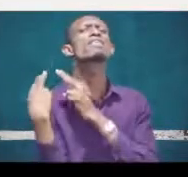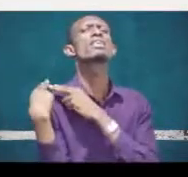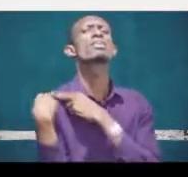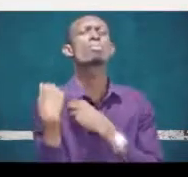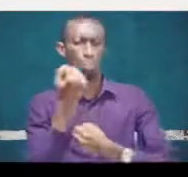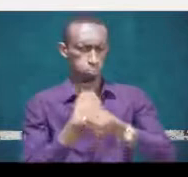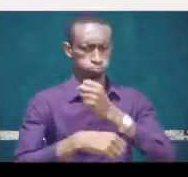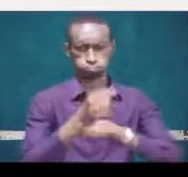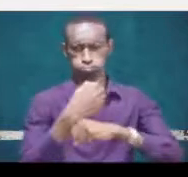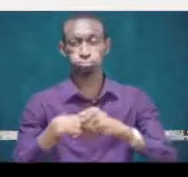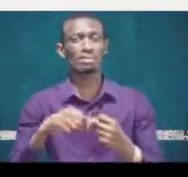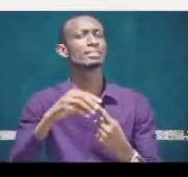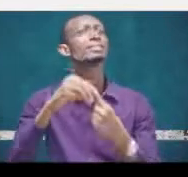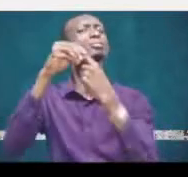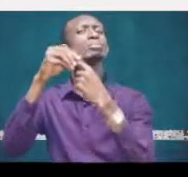our body.